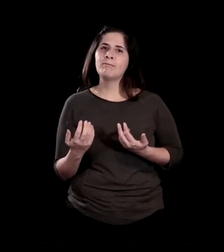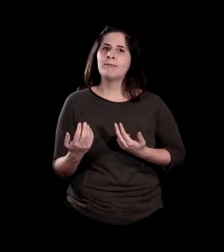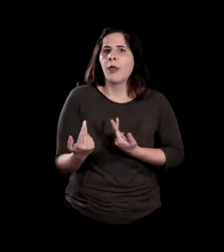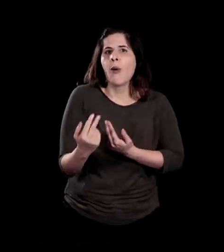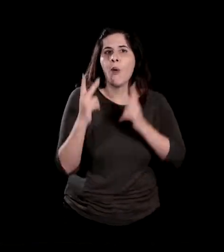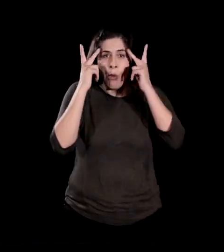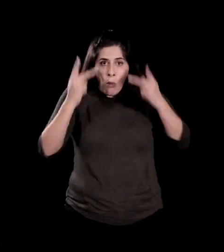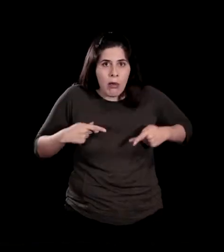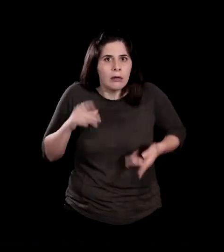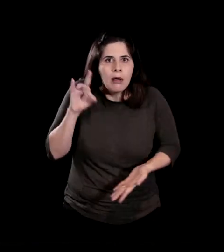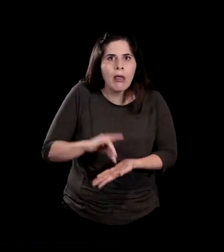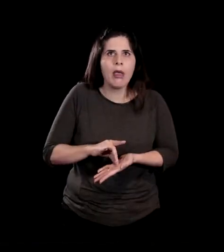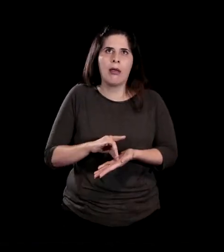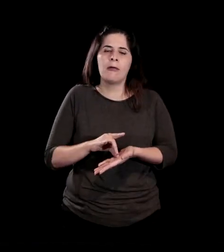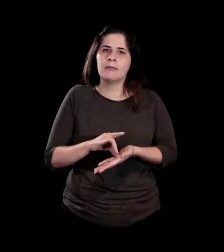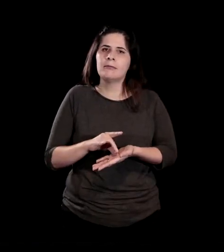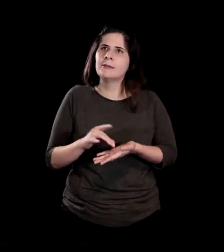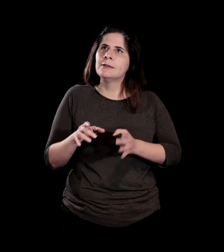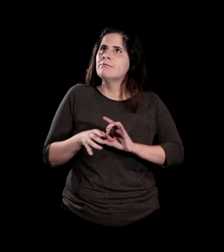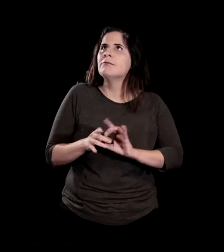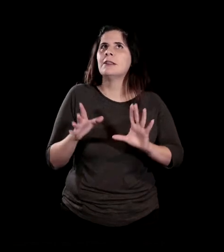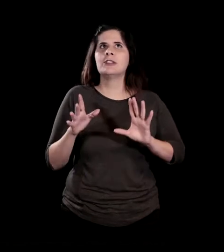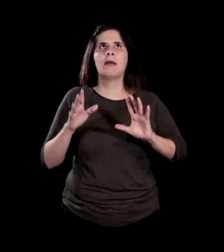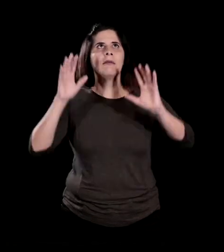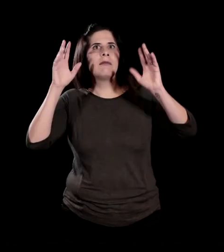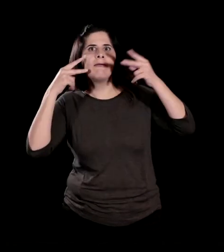like a real human with the wind or